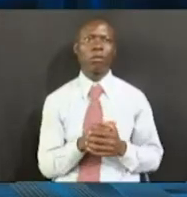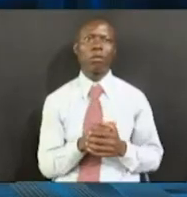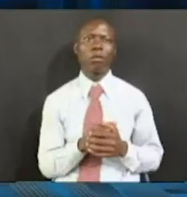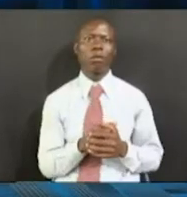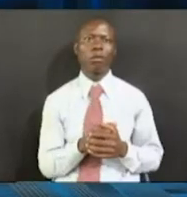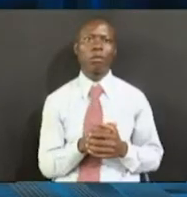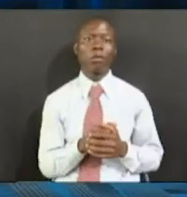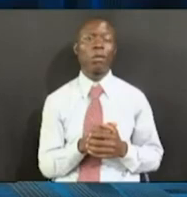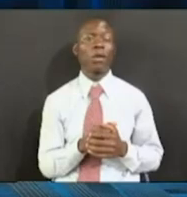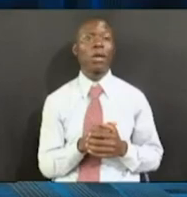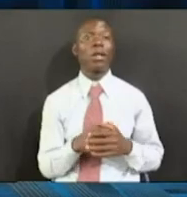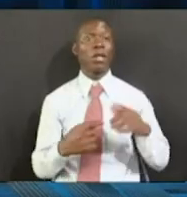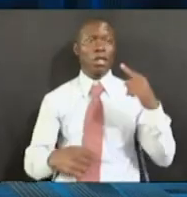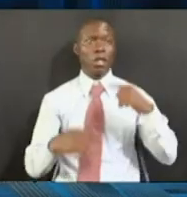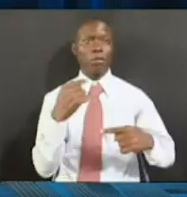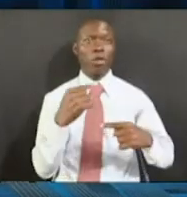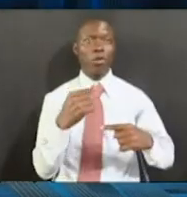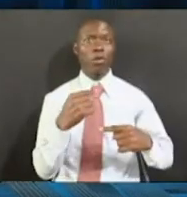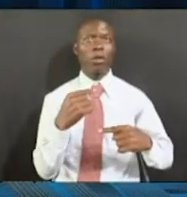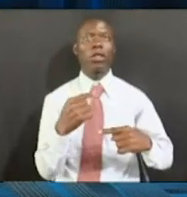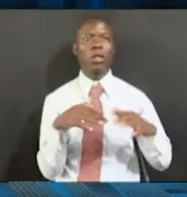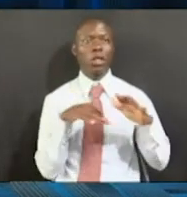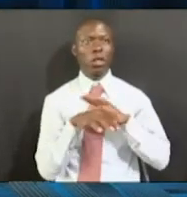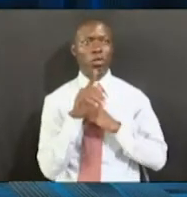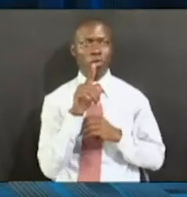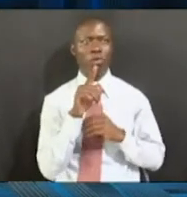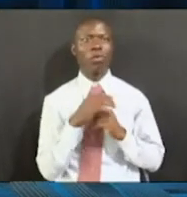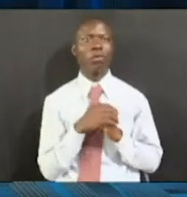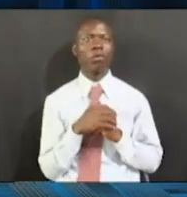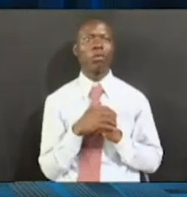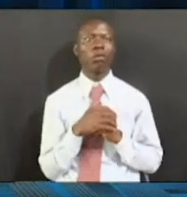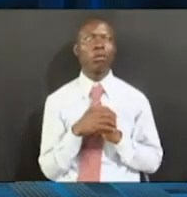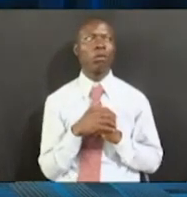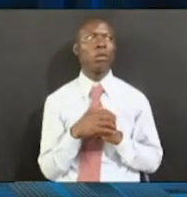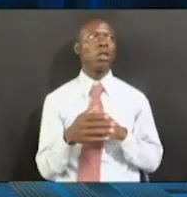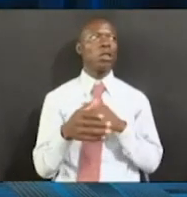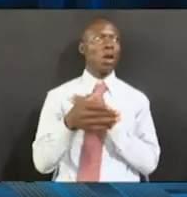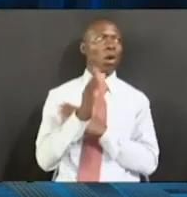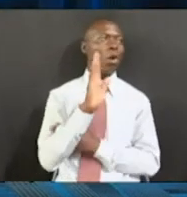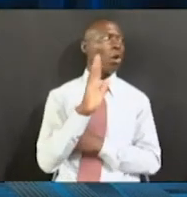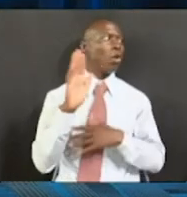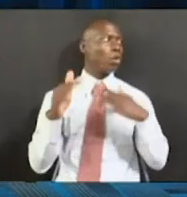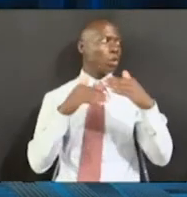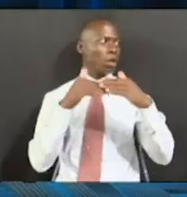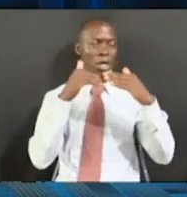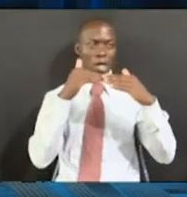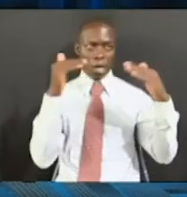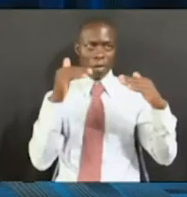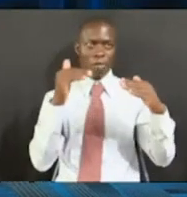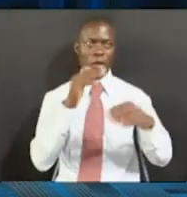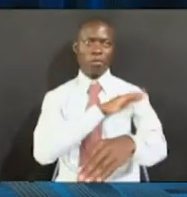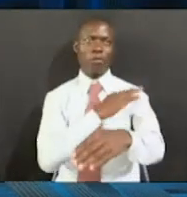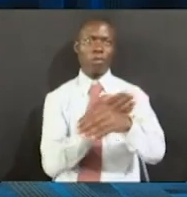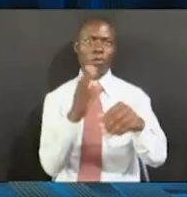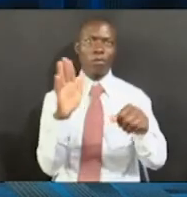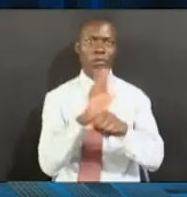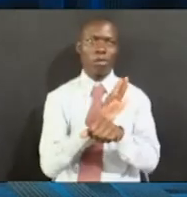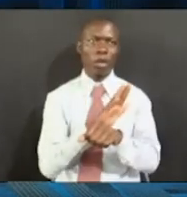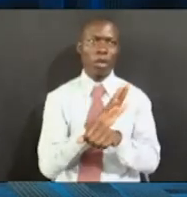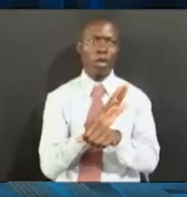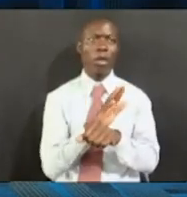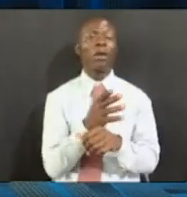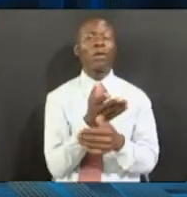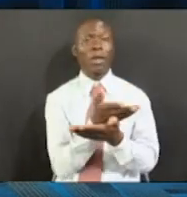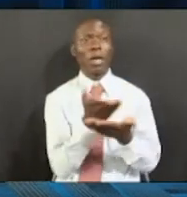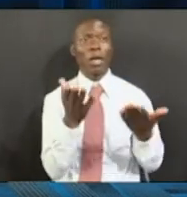The champion in you. There's a God in heaven who is powerful. That when things